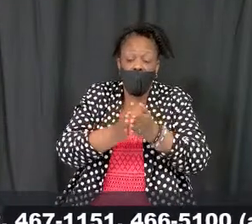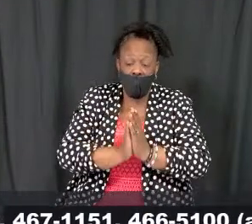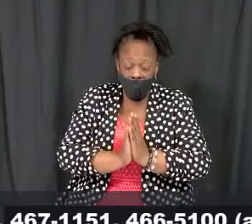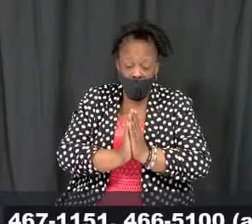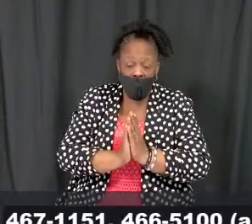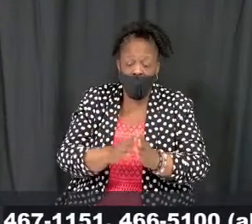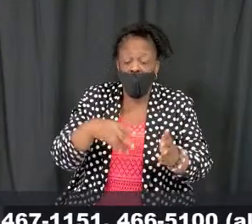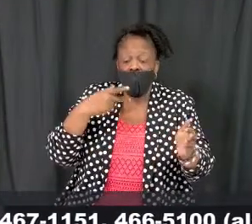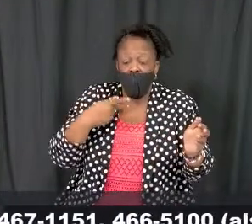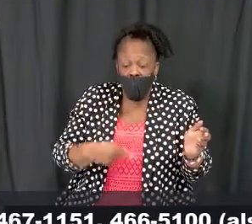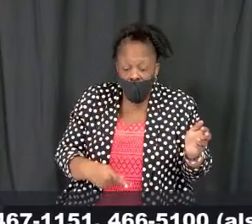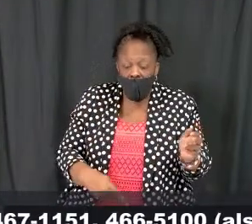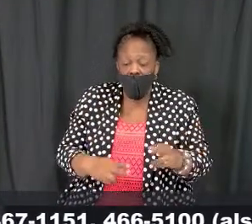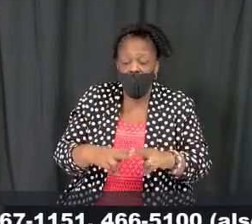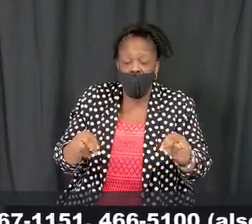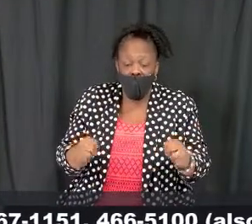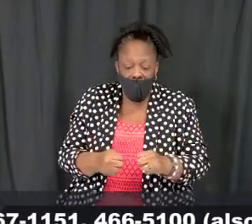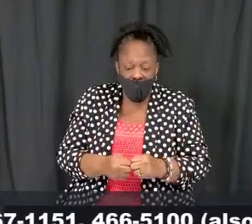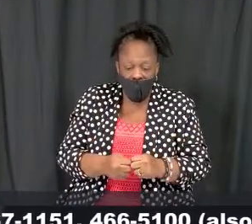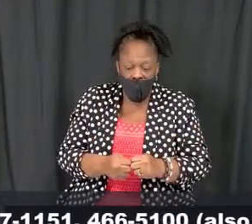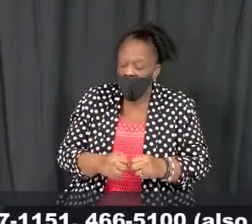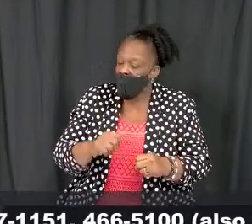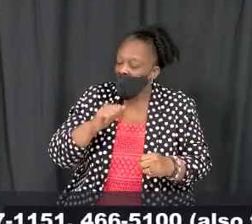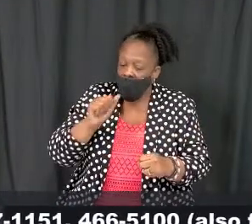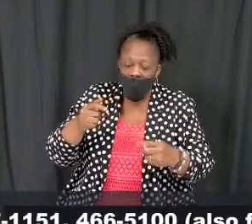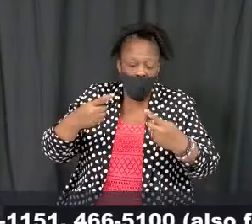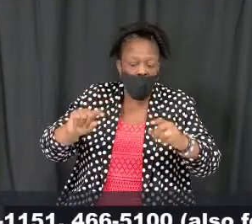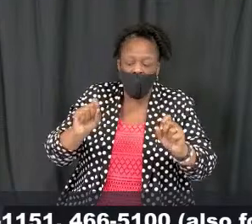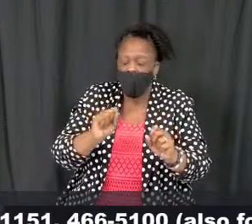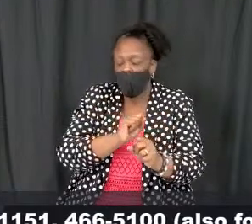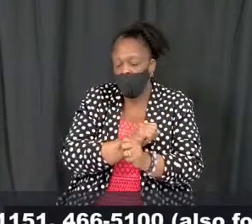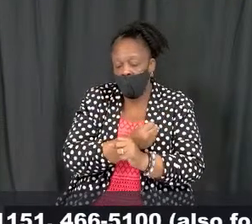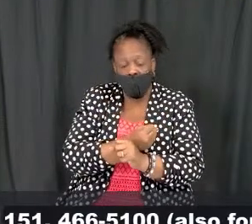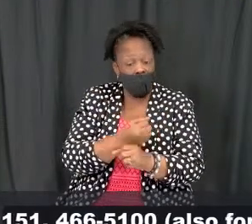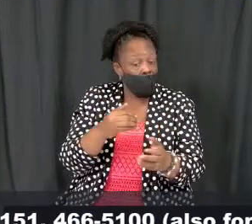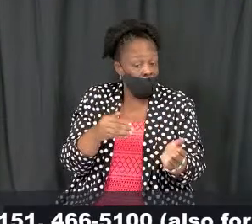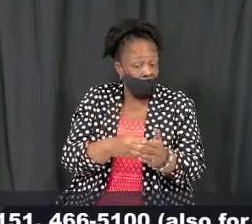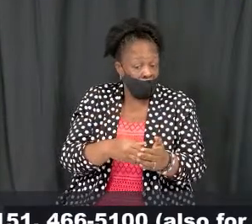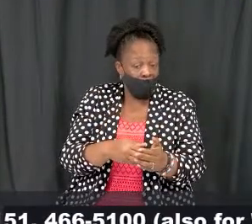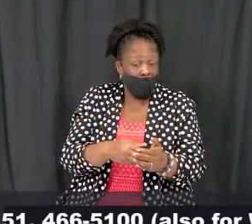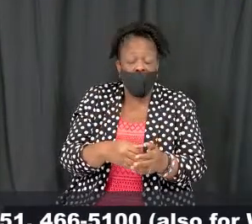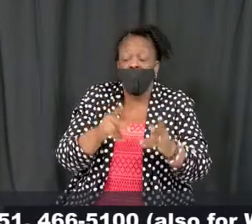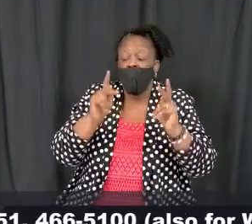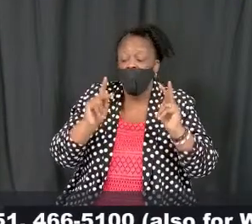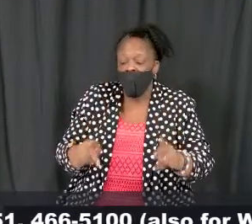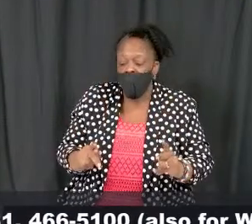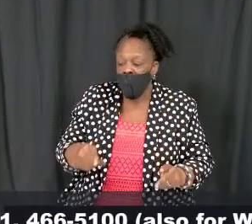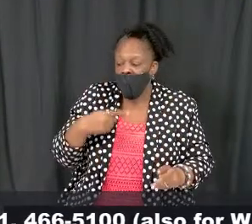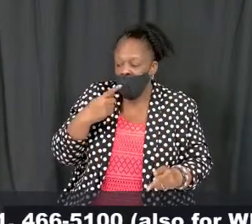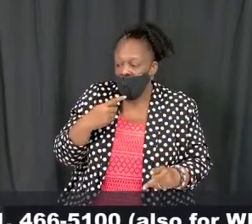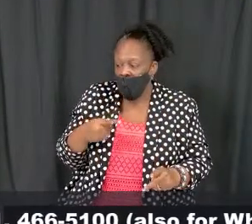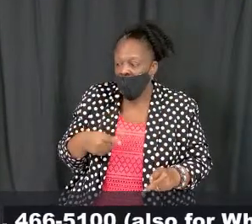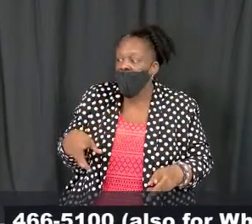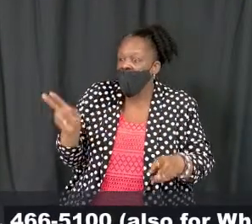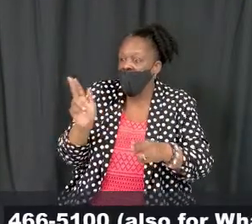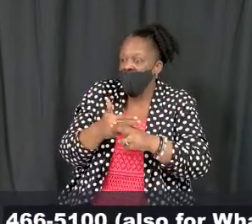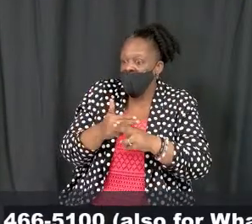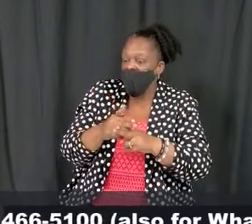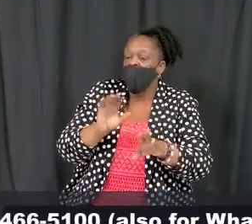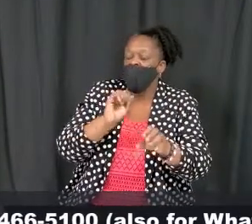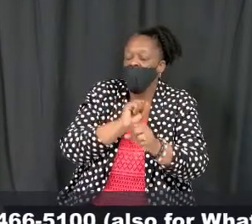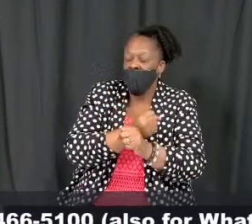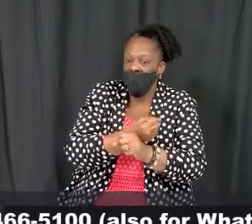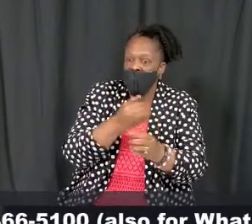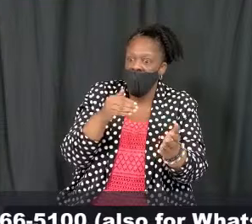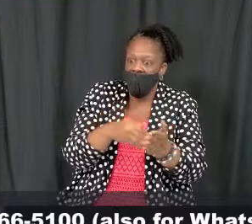Kitts and Nevis is not going into no lockdown. There are messages going out that we are going into lockdown and that we have